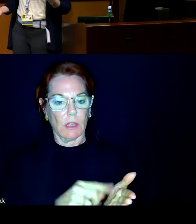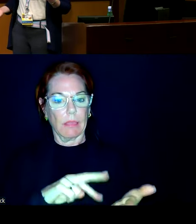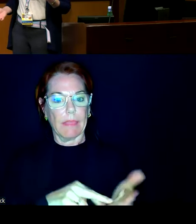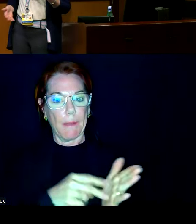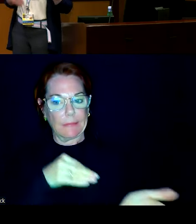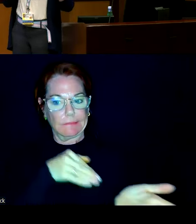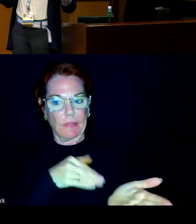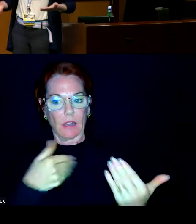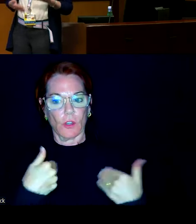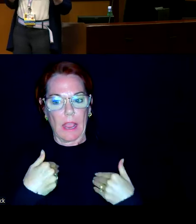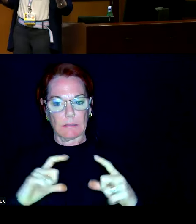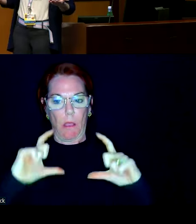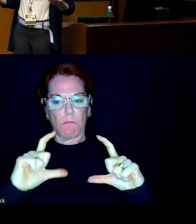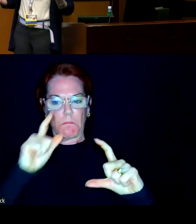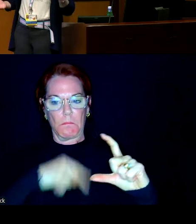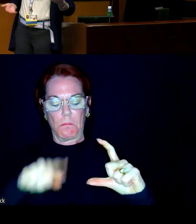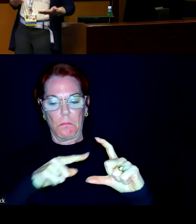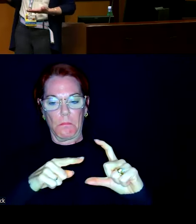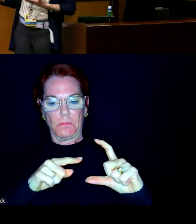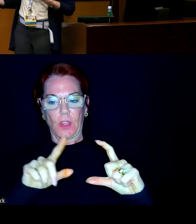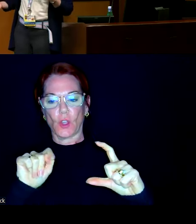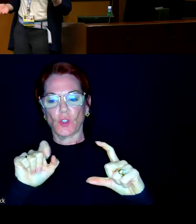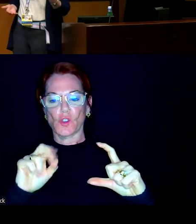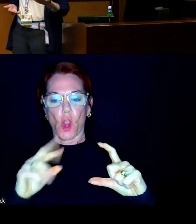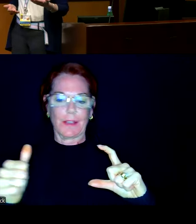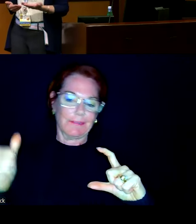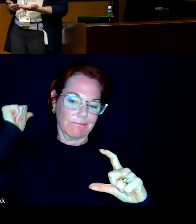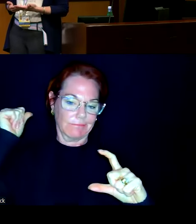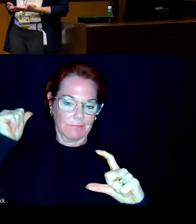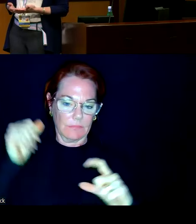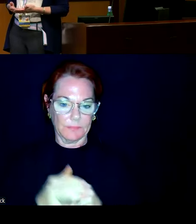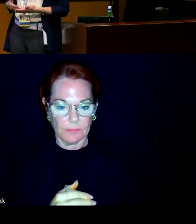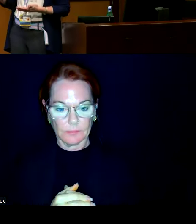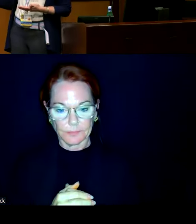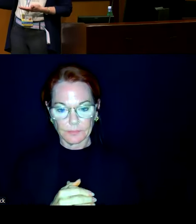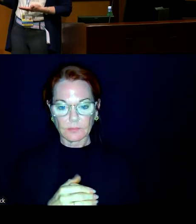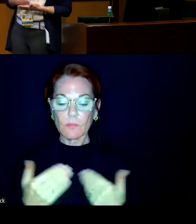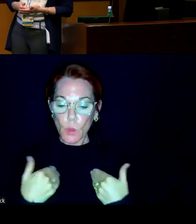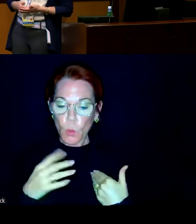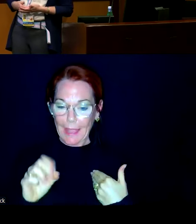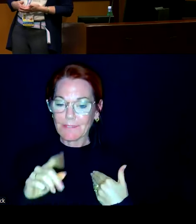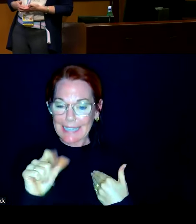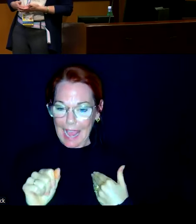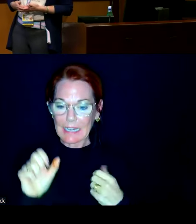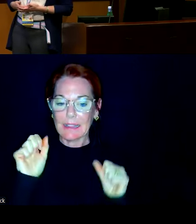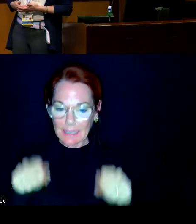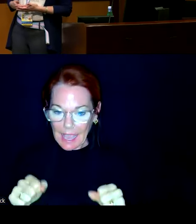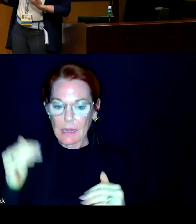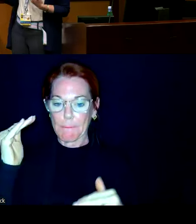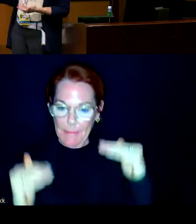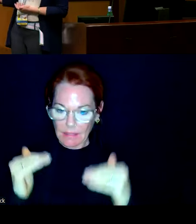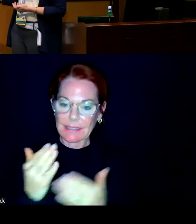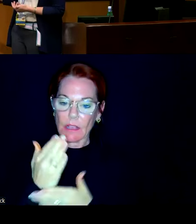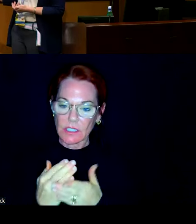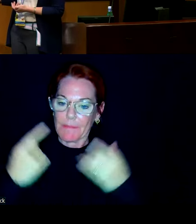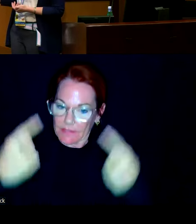of there's data to be looked at that can balance out some of these arguments. But if we do that data, we're